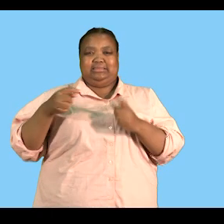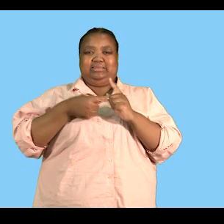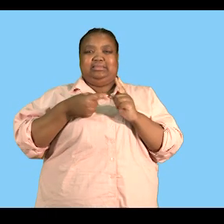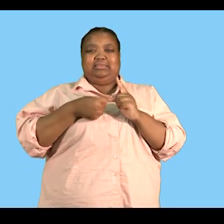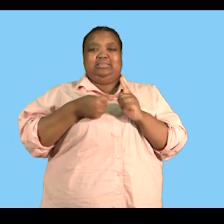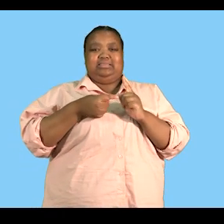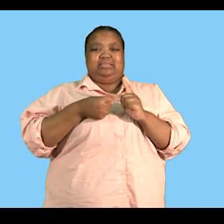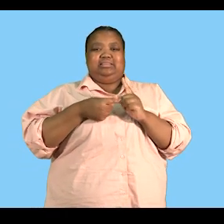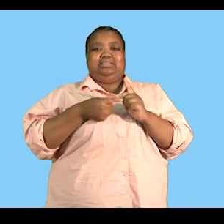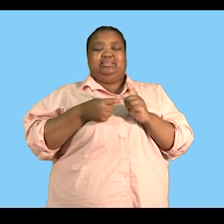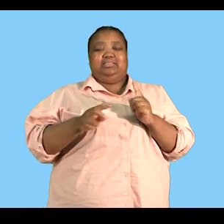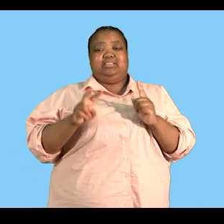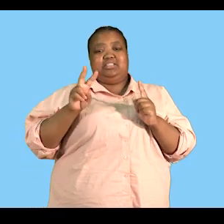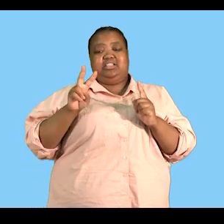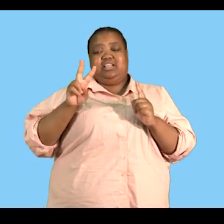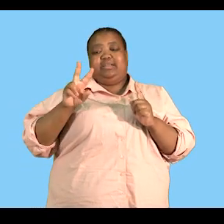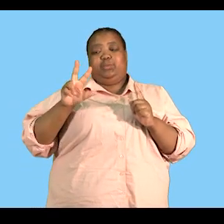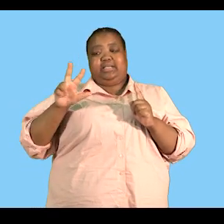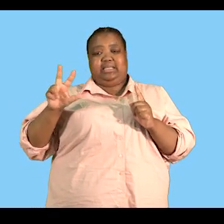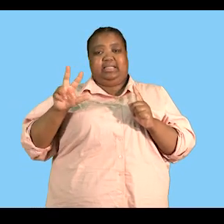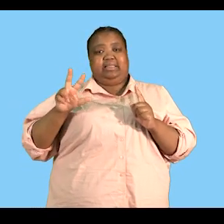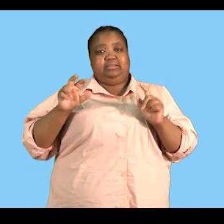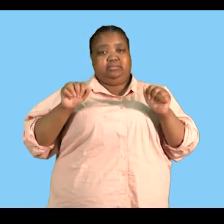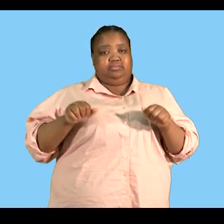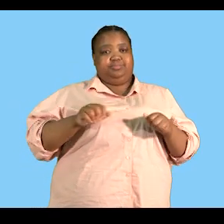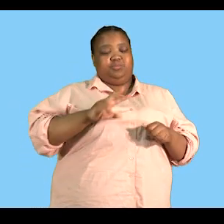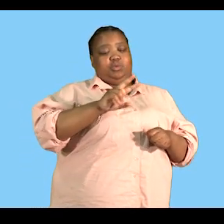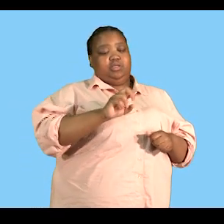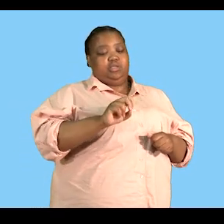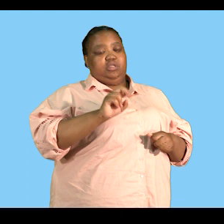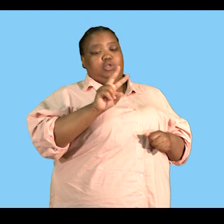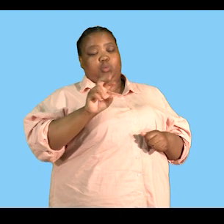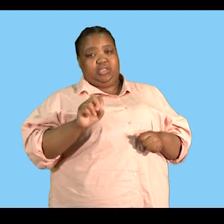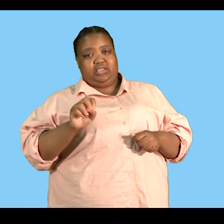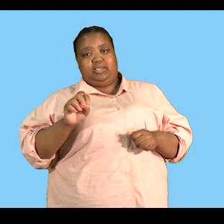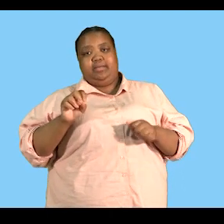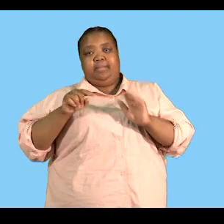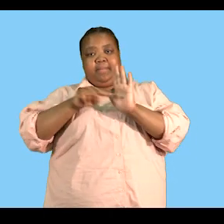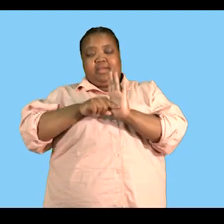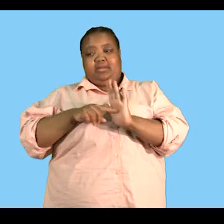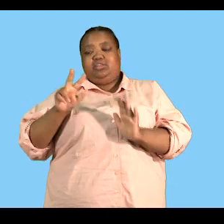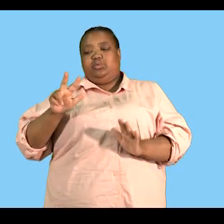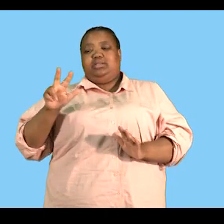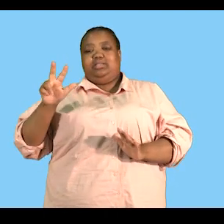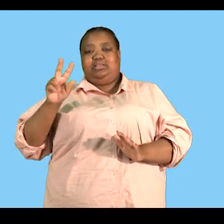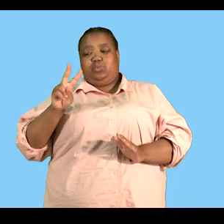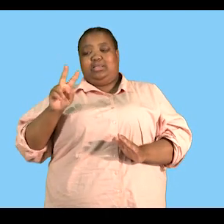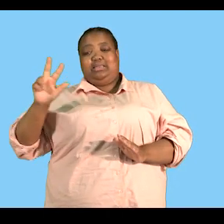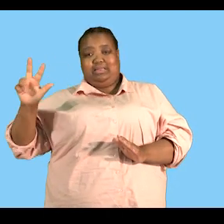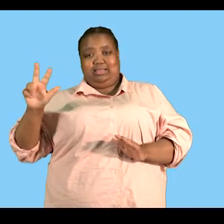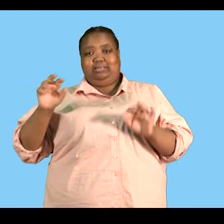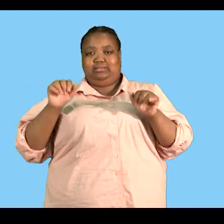2020 and you will deduct 28 to get to your answer. This is